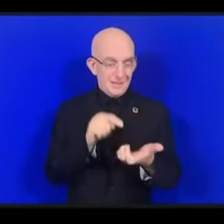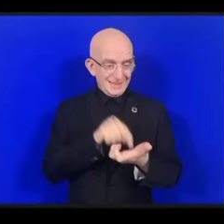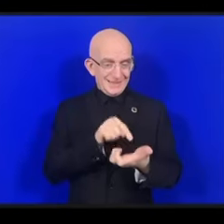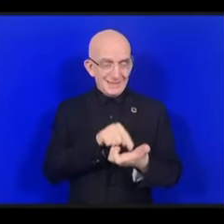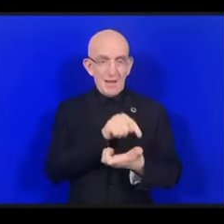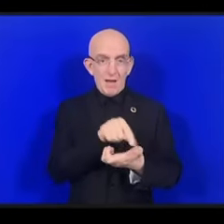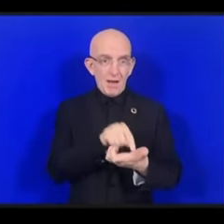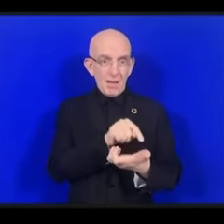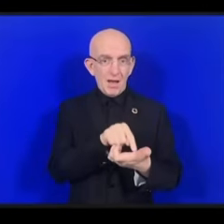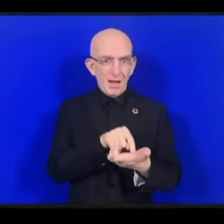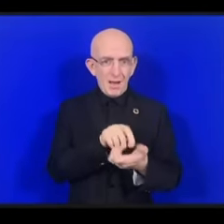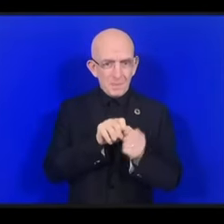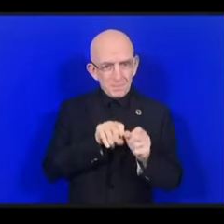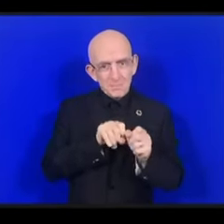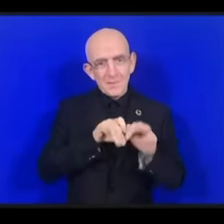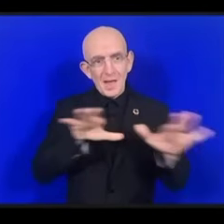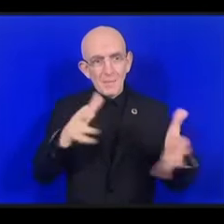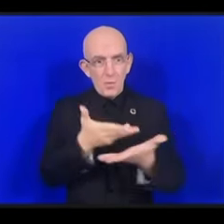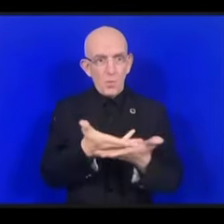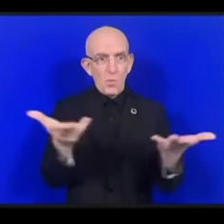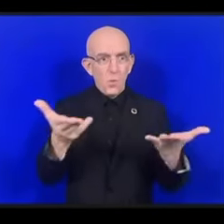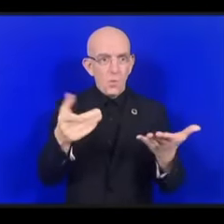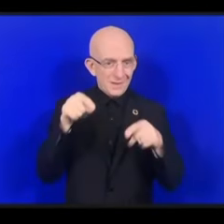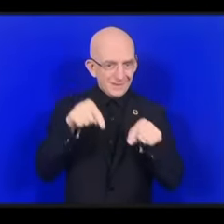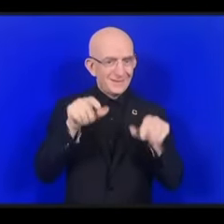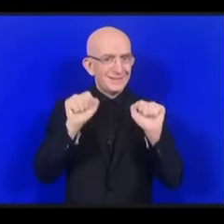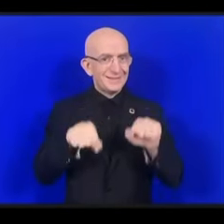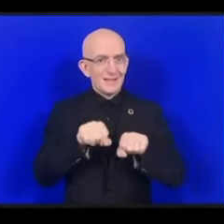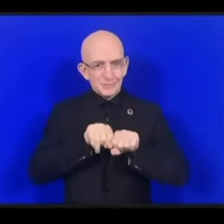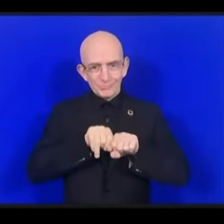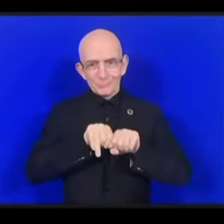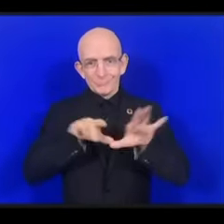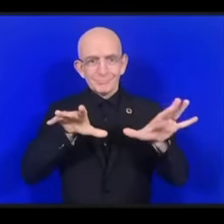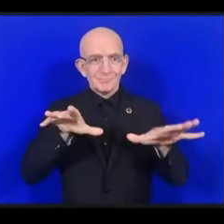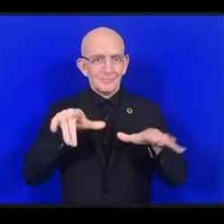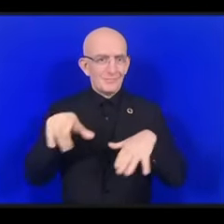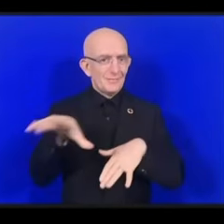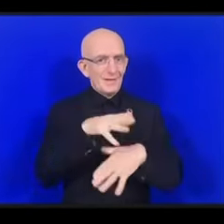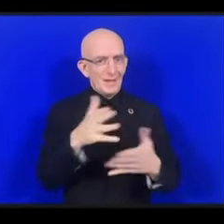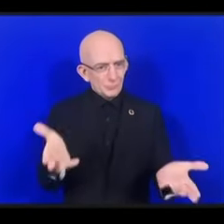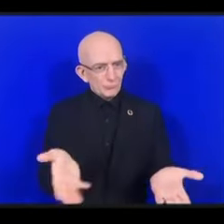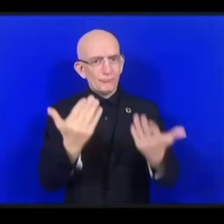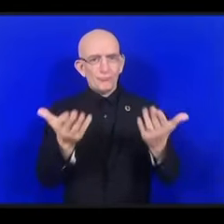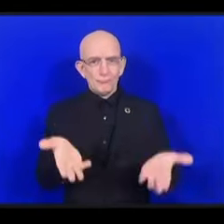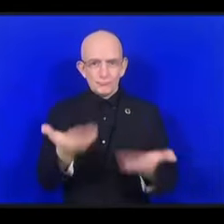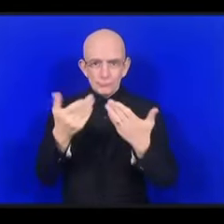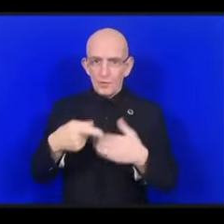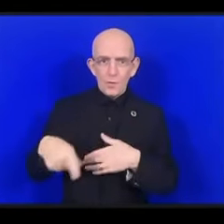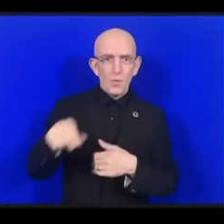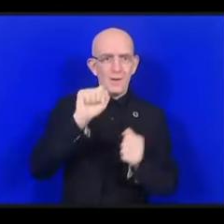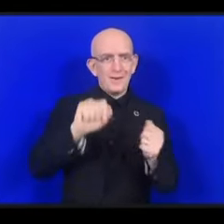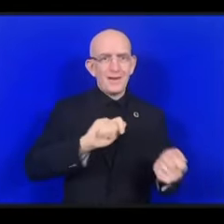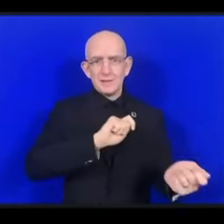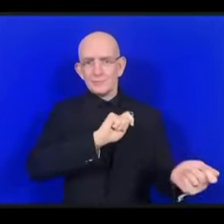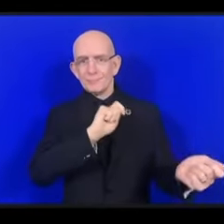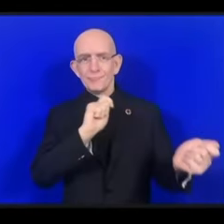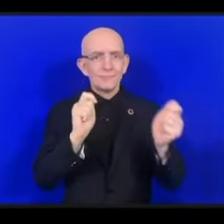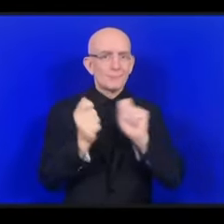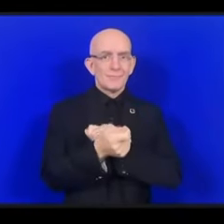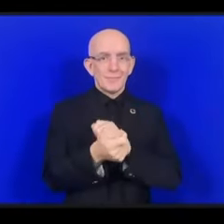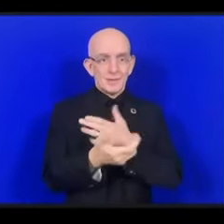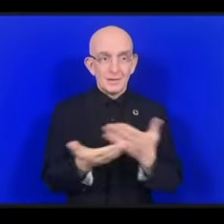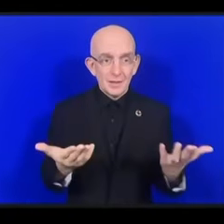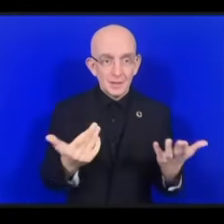I'm thrilled to be part of Rakuten team driving the change and innovation within the global telco